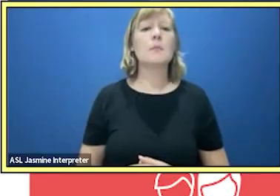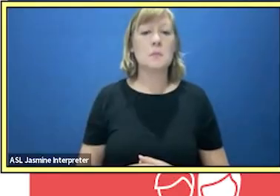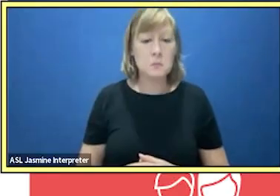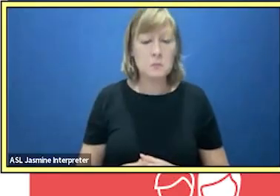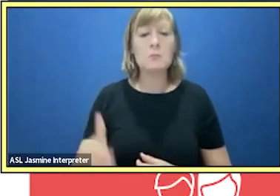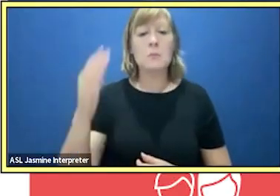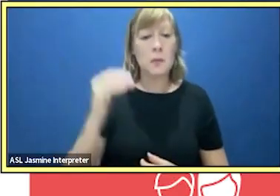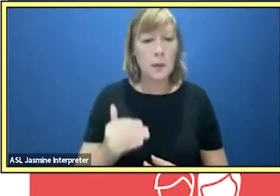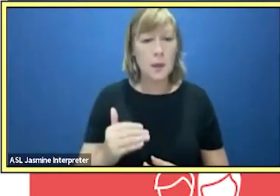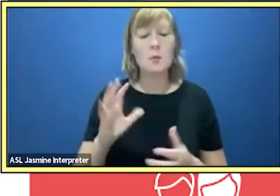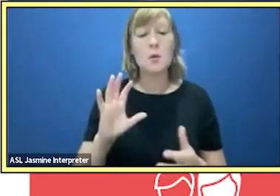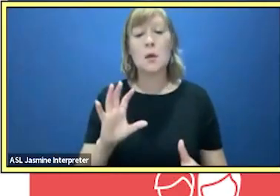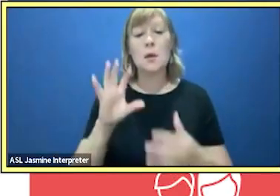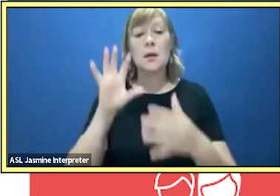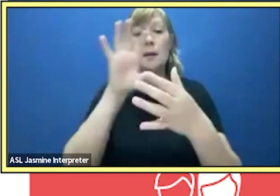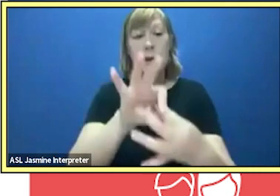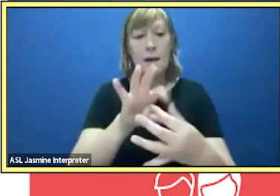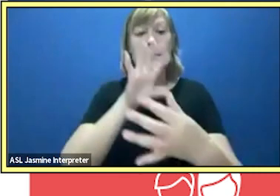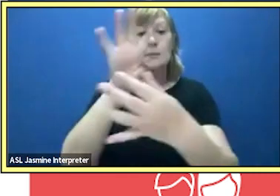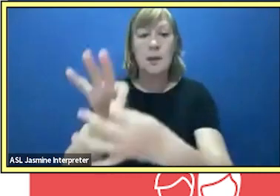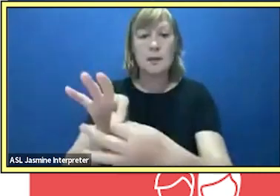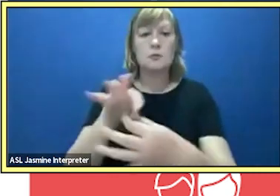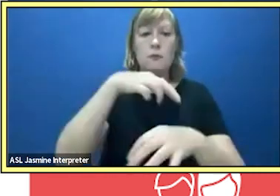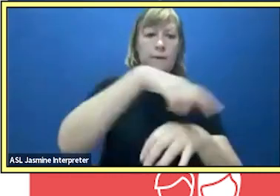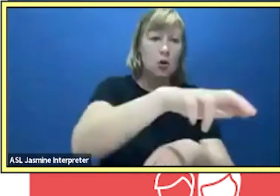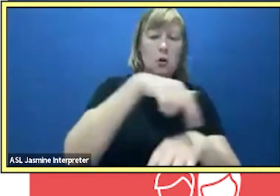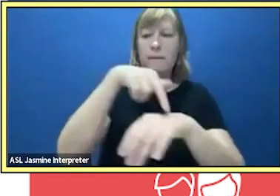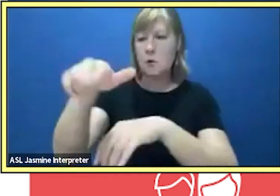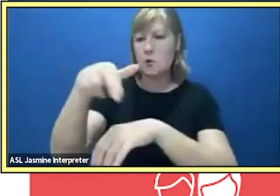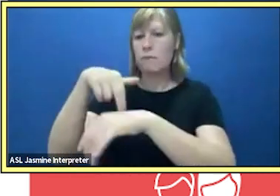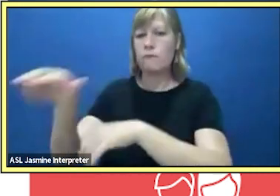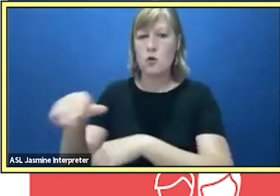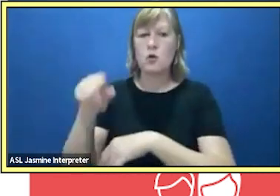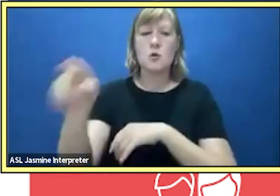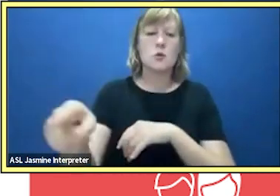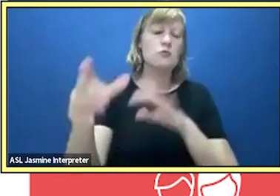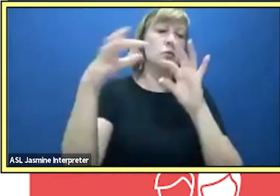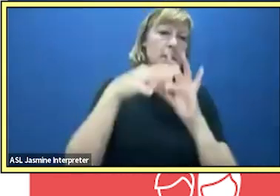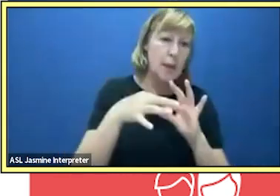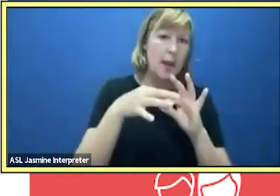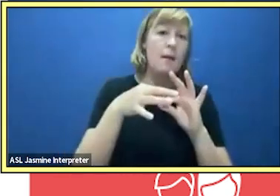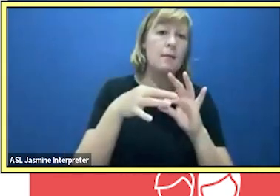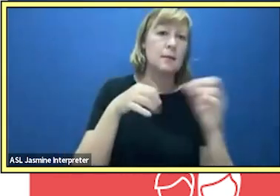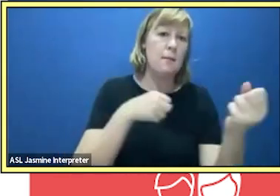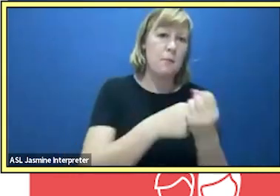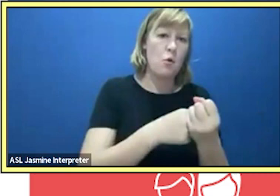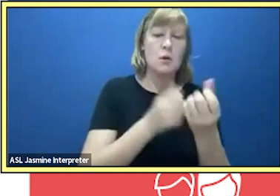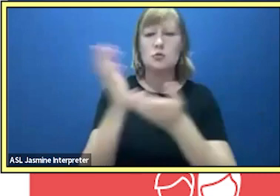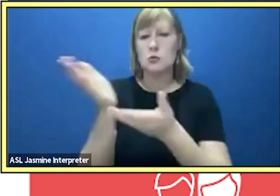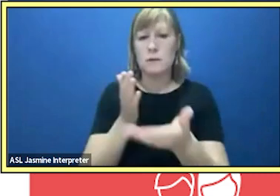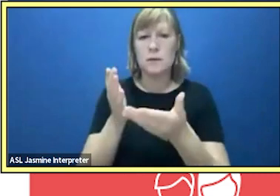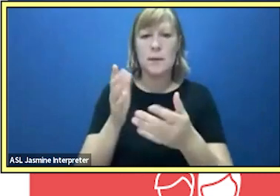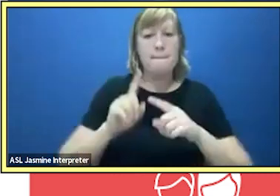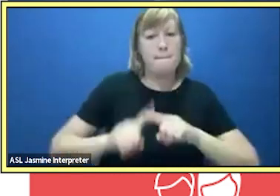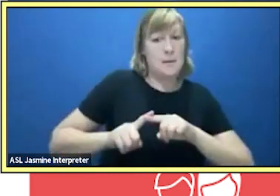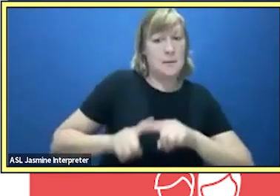is then they're going to connect you to services and supports. They're going to make those referrals for you and help to make sure that you connect based on what